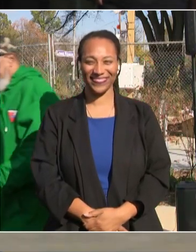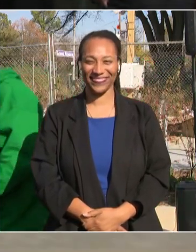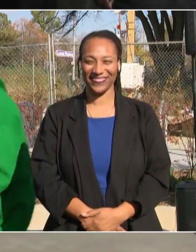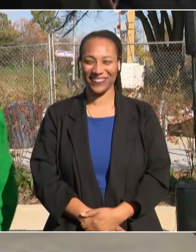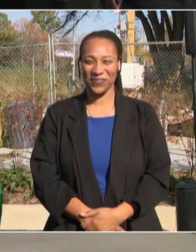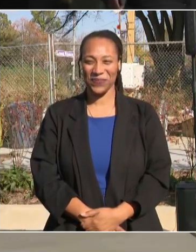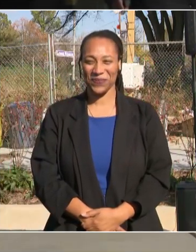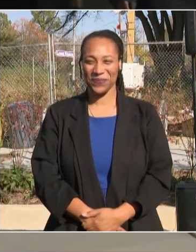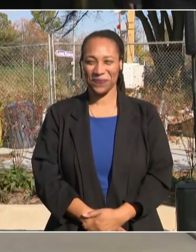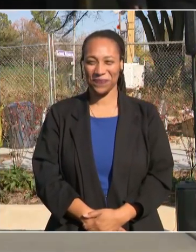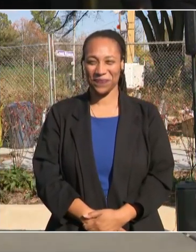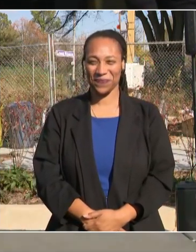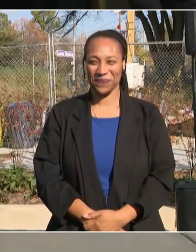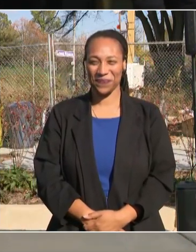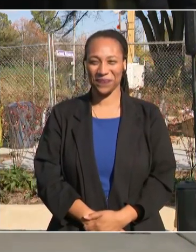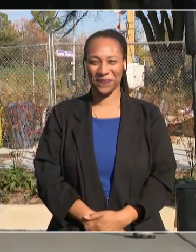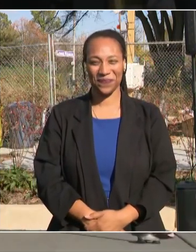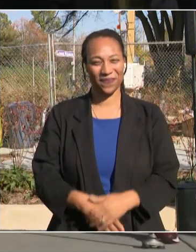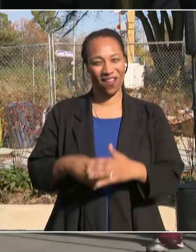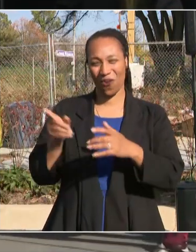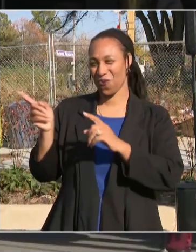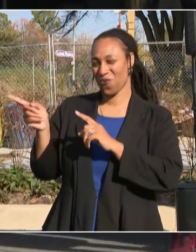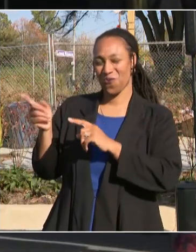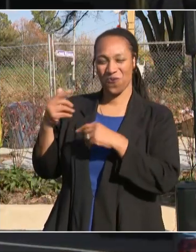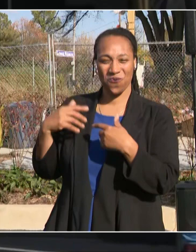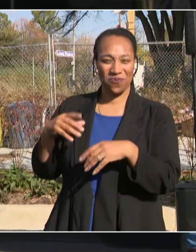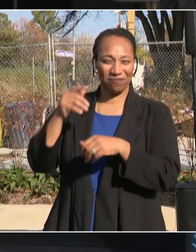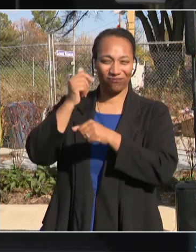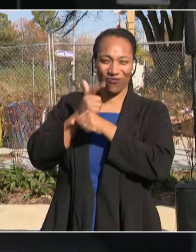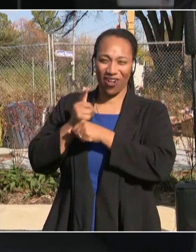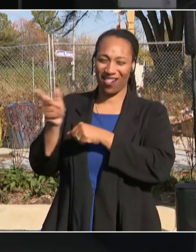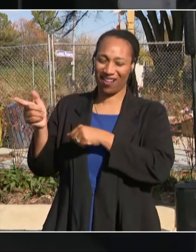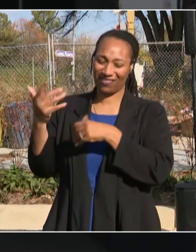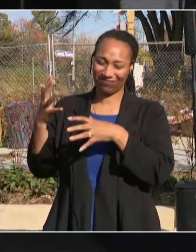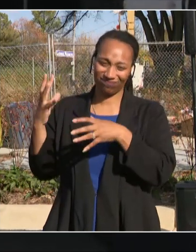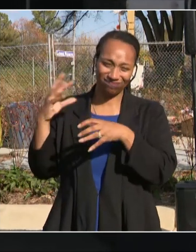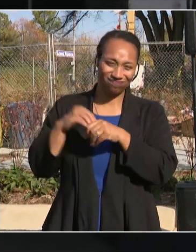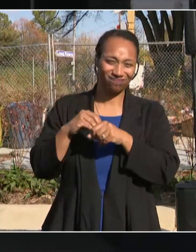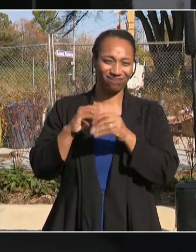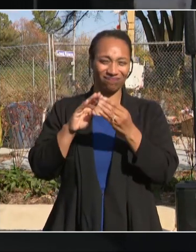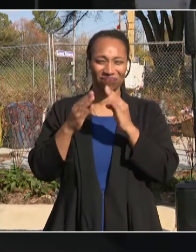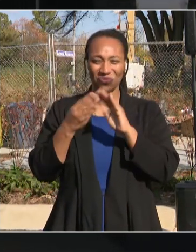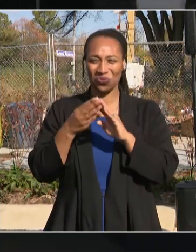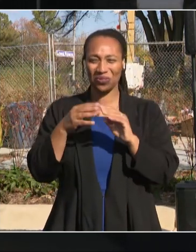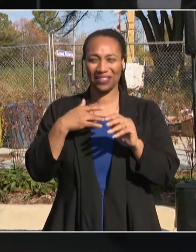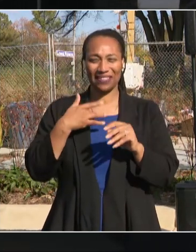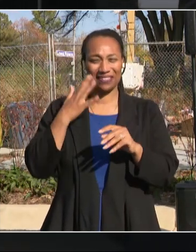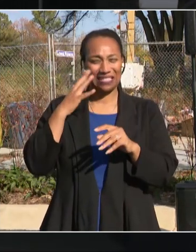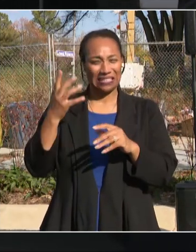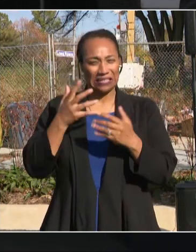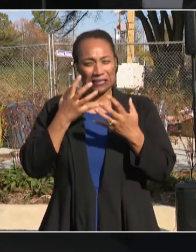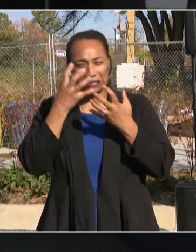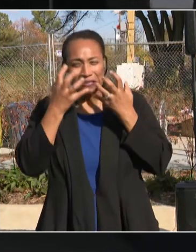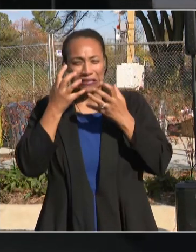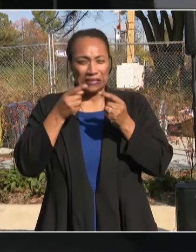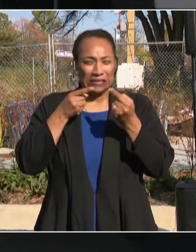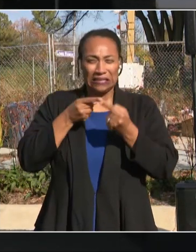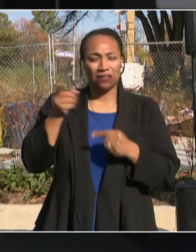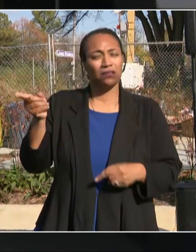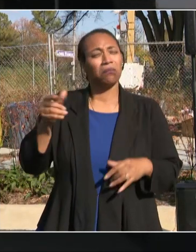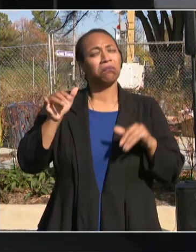This brother's incredible work and dedication to the Goodman League kept this community going through difficult and trying years. Miles, I appreciate you,